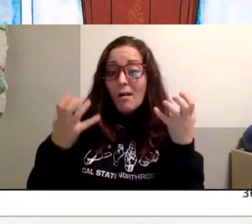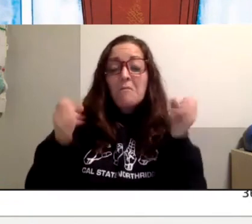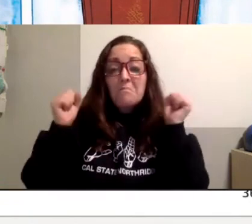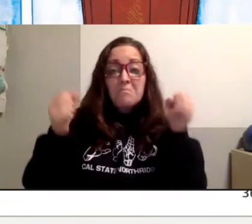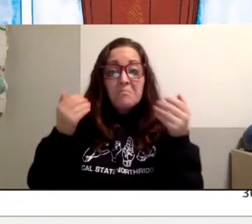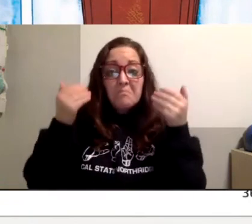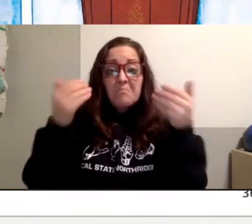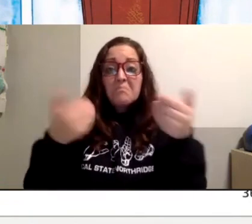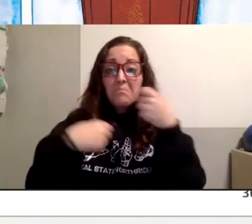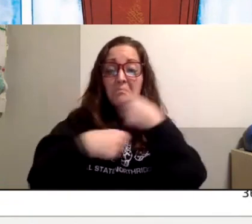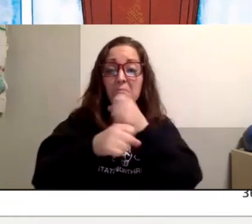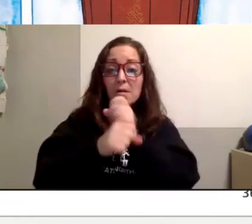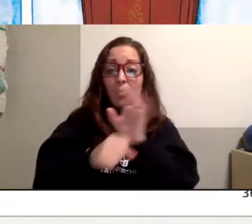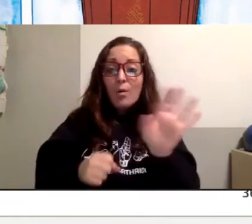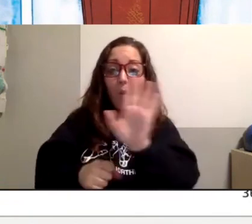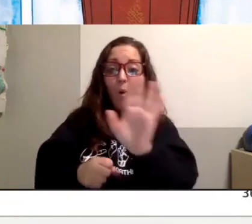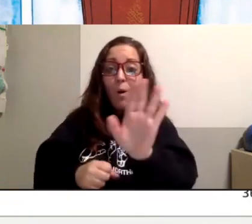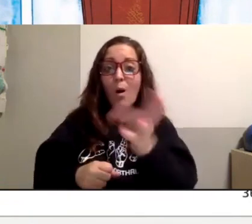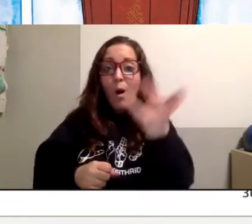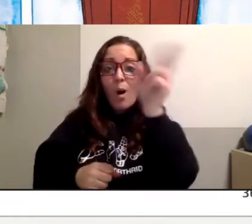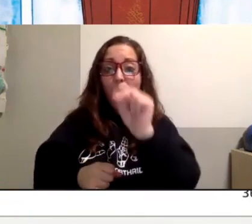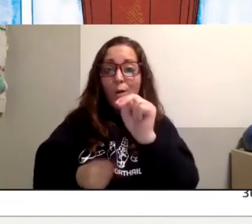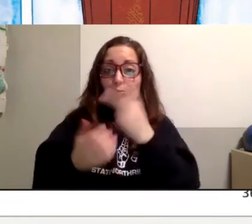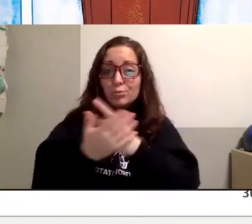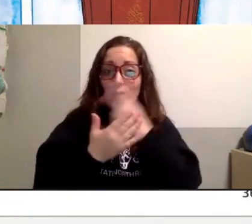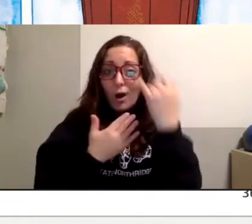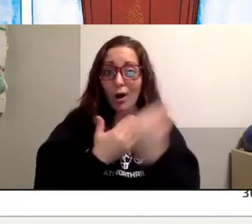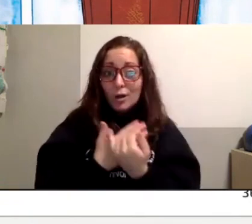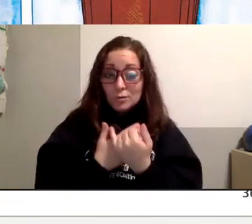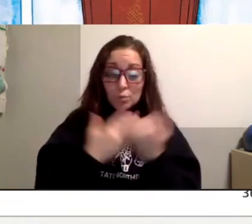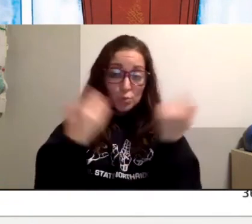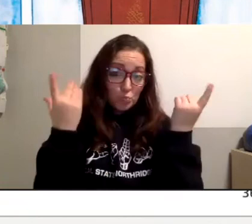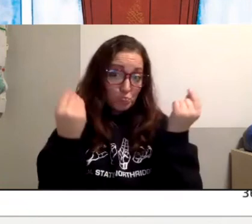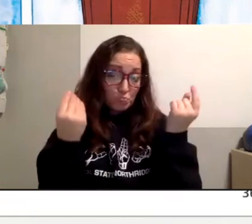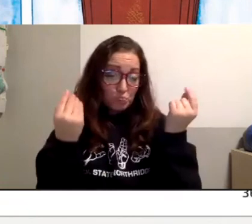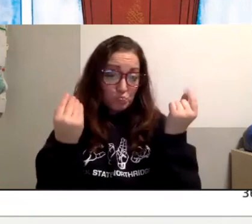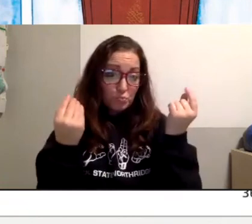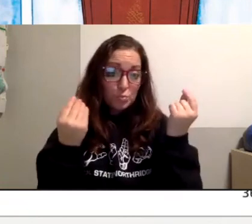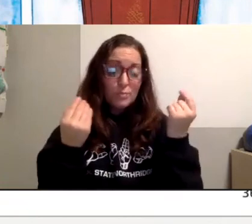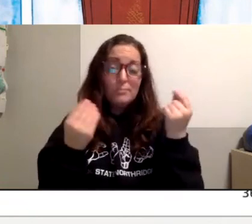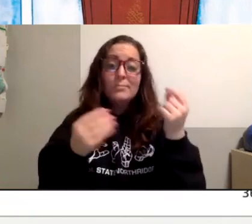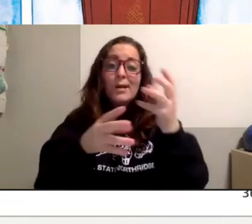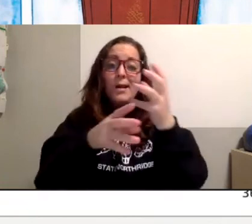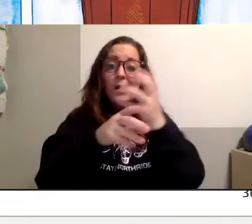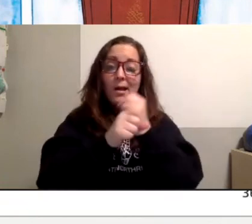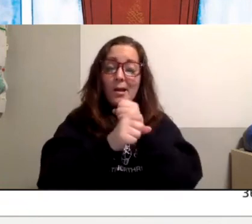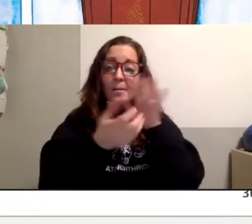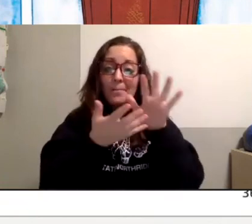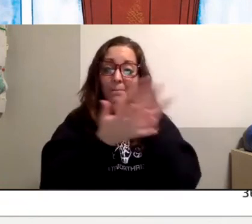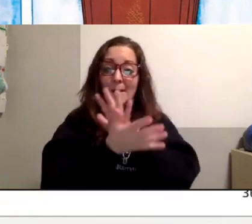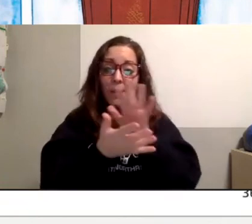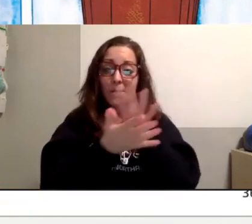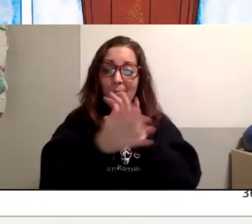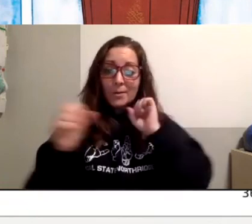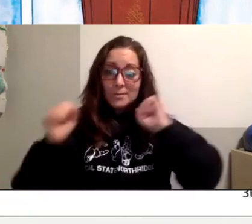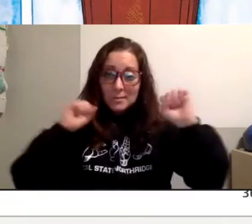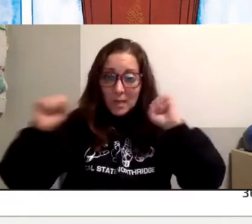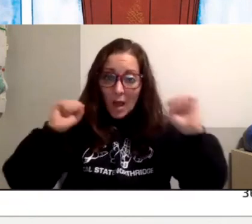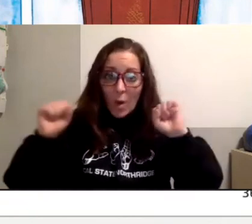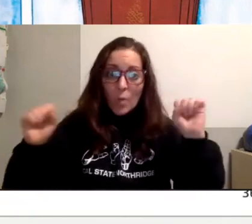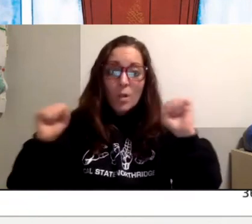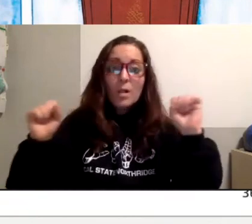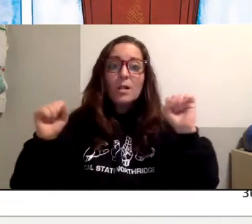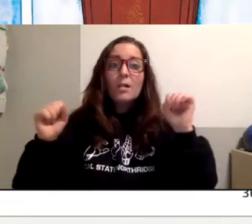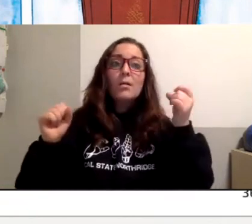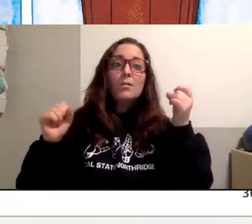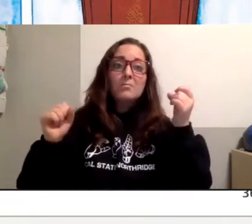If you decide that you want to, you can go ahead and make your own project. What you would do, you can